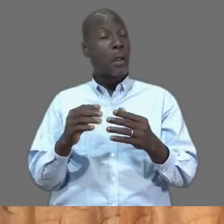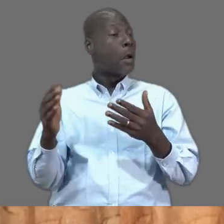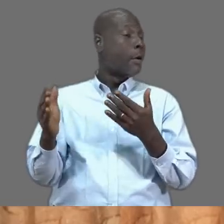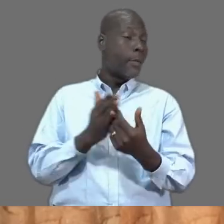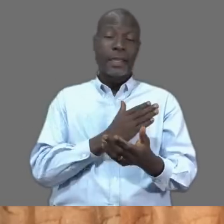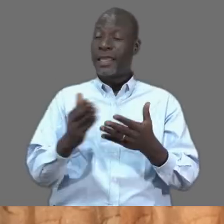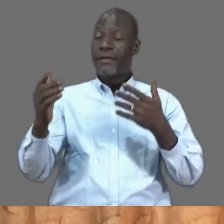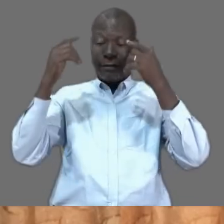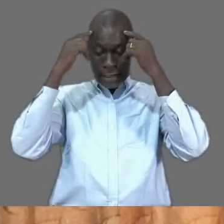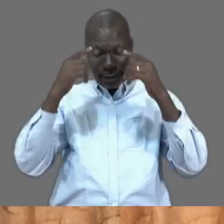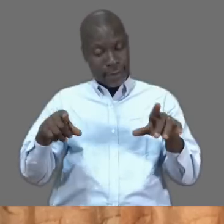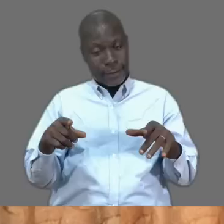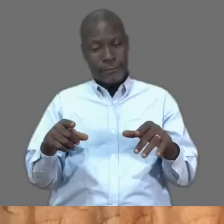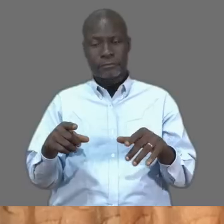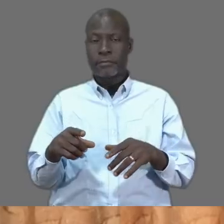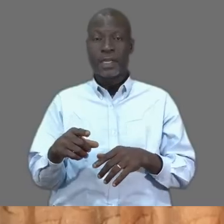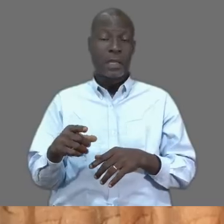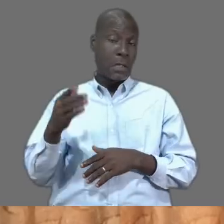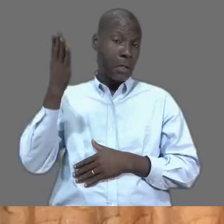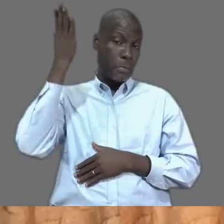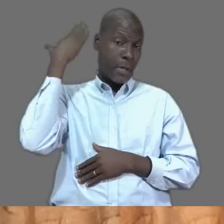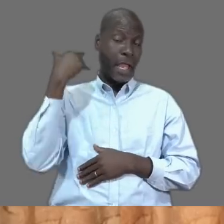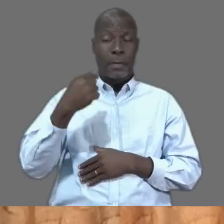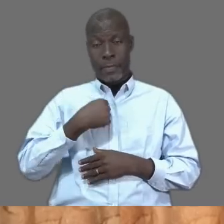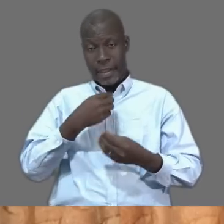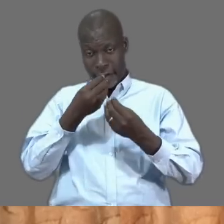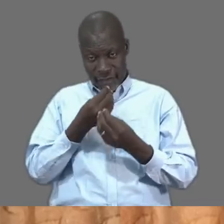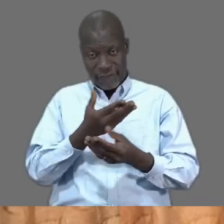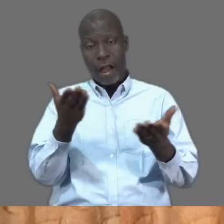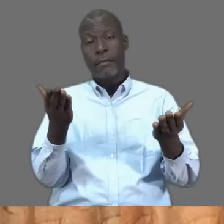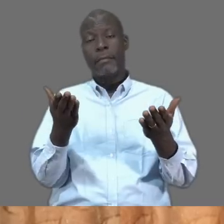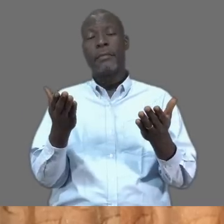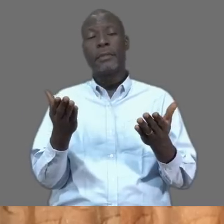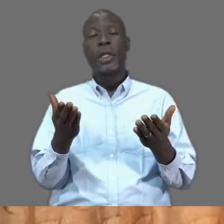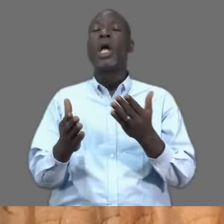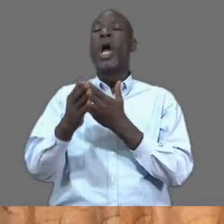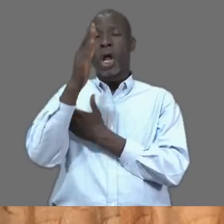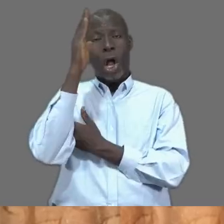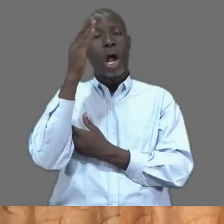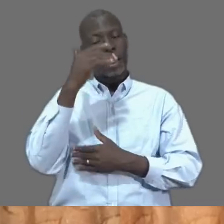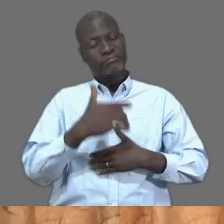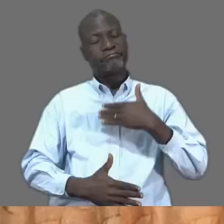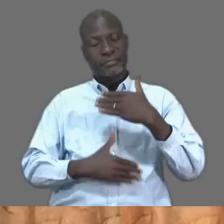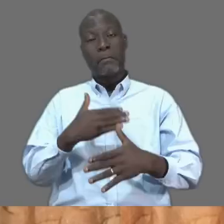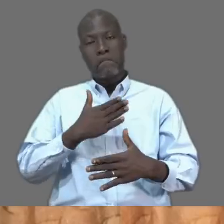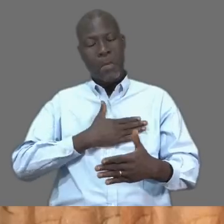ejebo na san nyina me ka kire wo se unyankupo adom matro